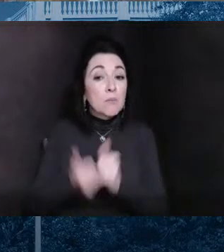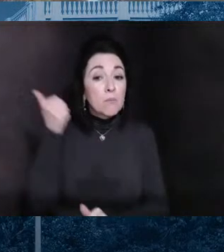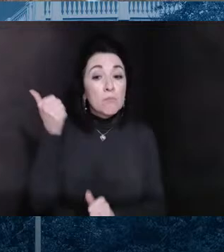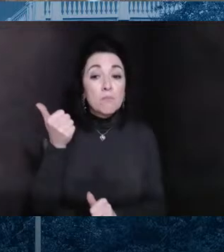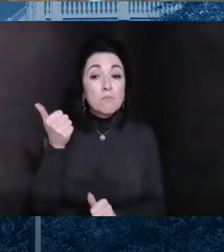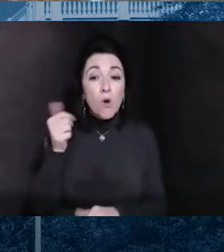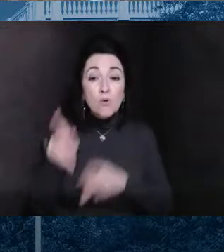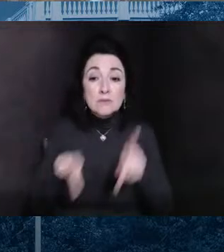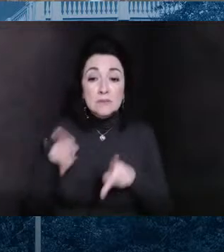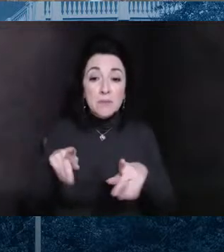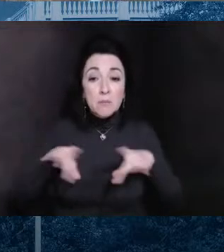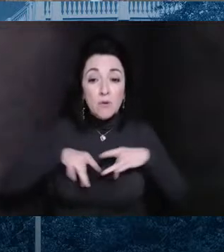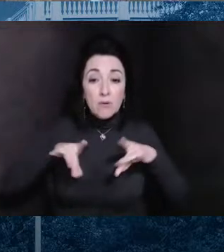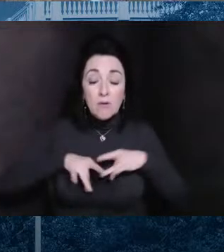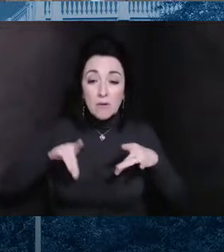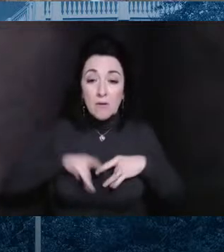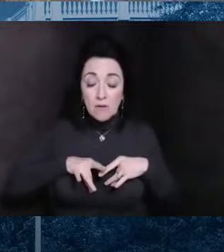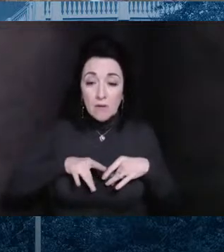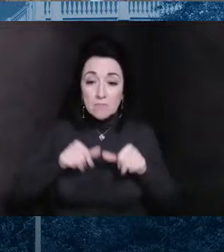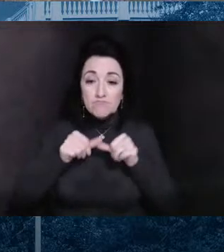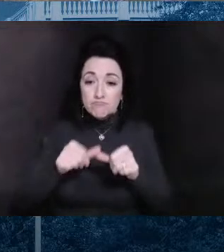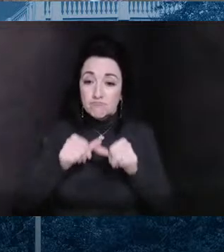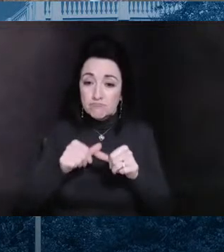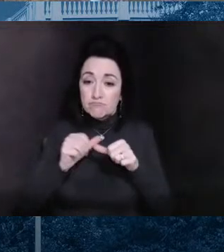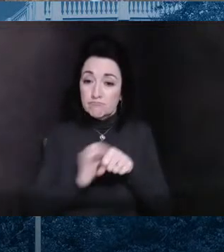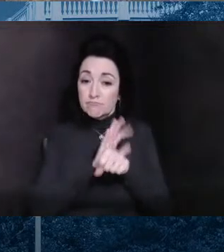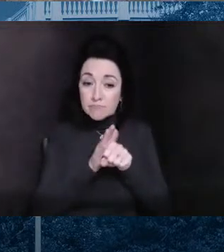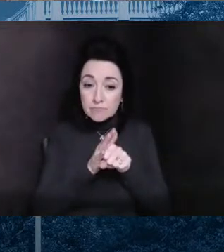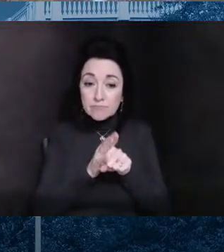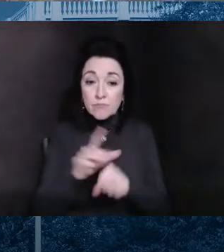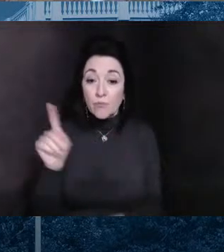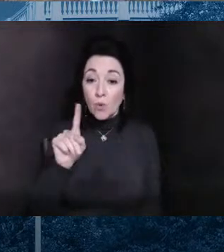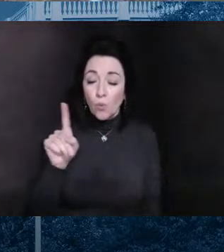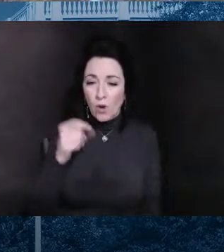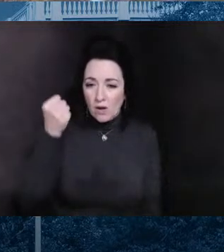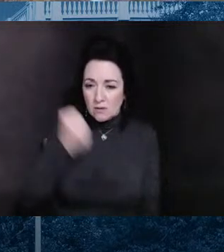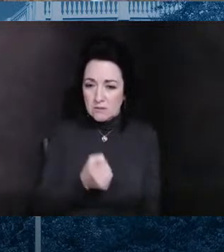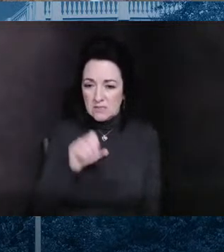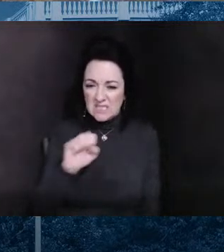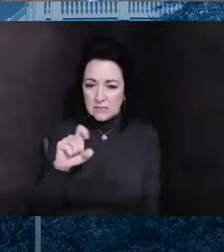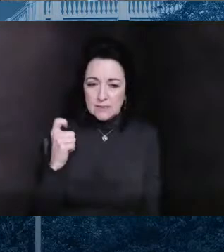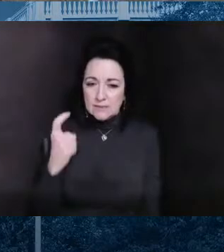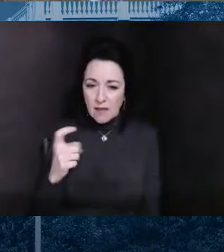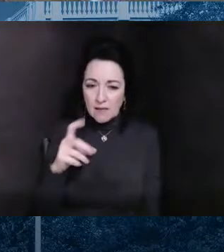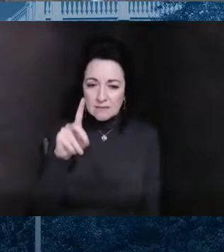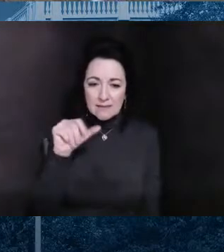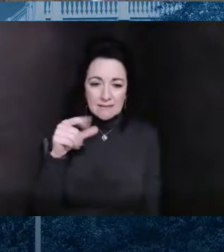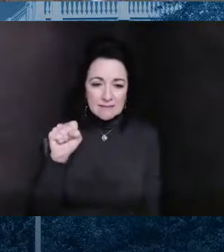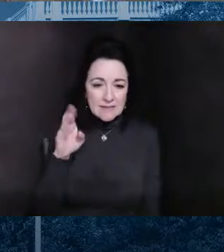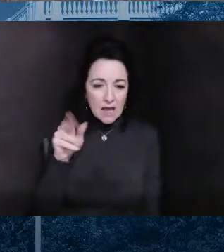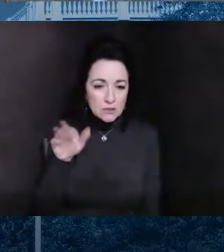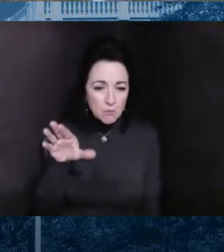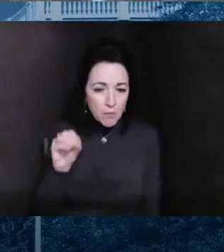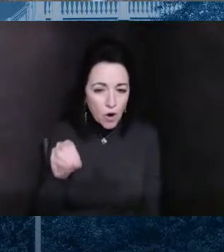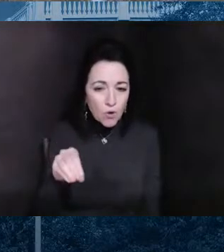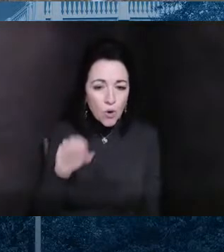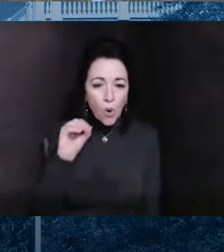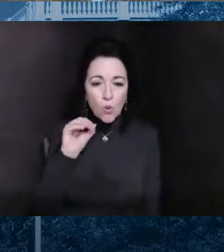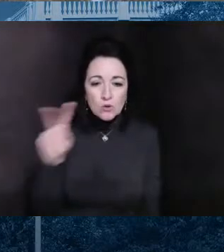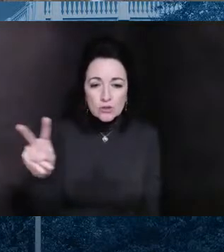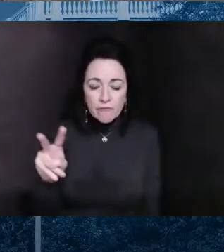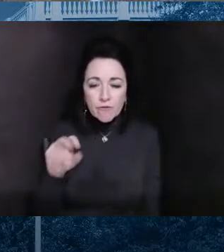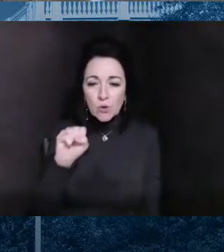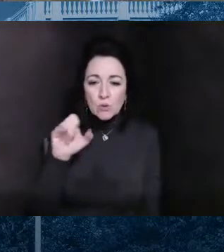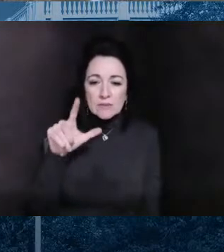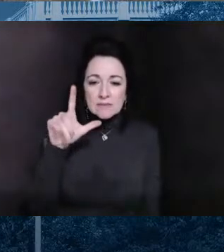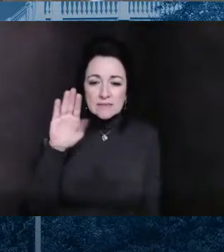Georgetown, Laurel, Ocean View, Del Mar, Dagsboro, and Selbyville. The only Newcastle County zip code